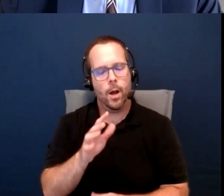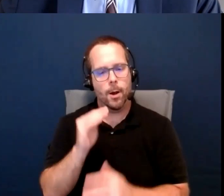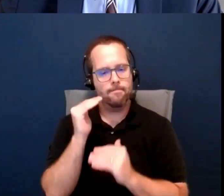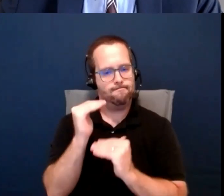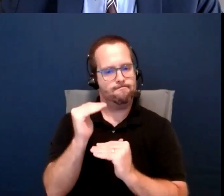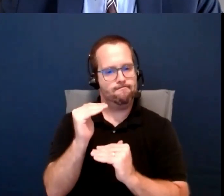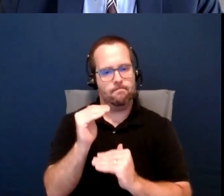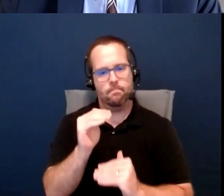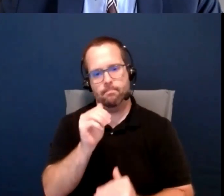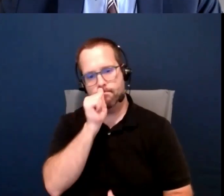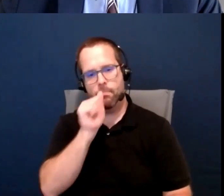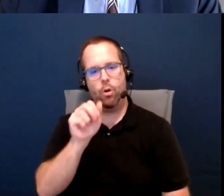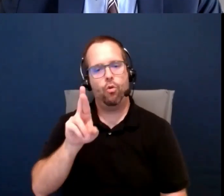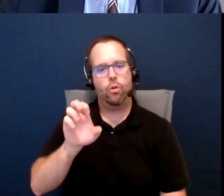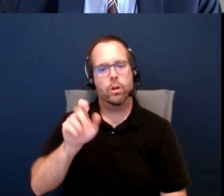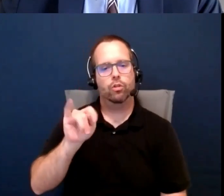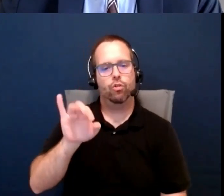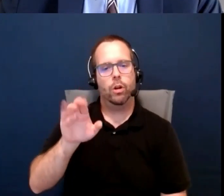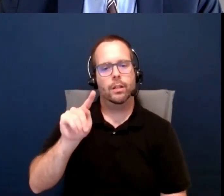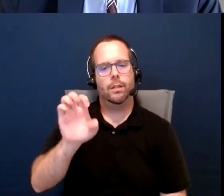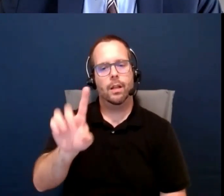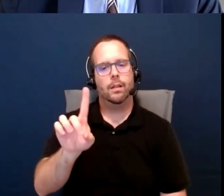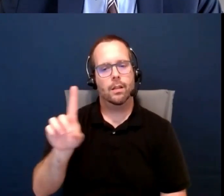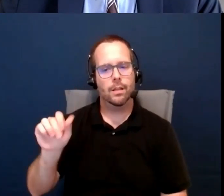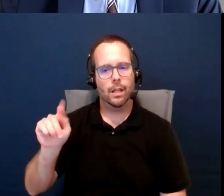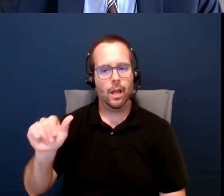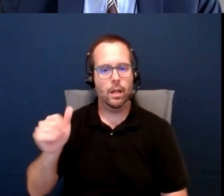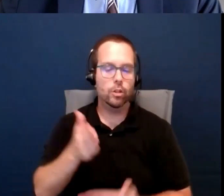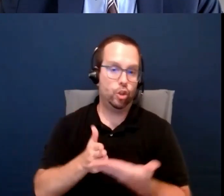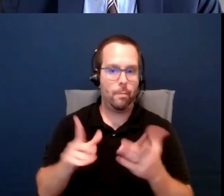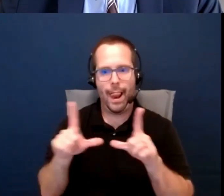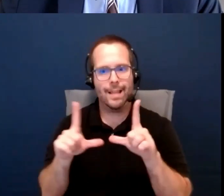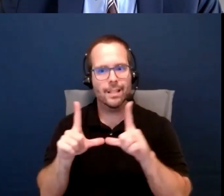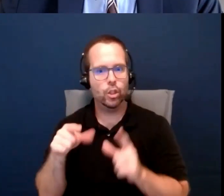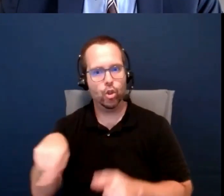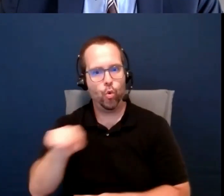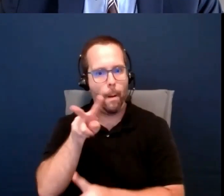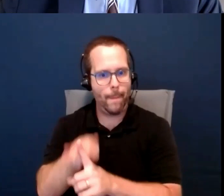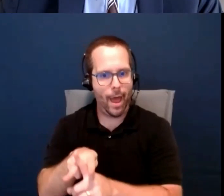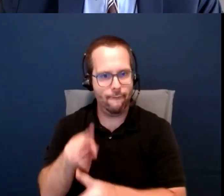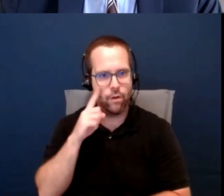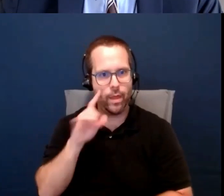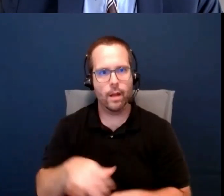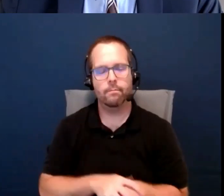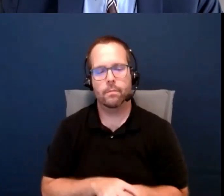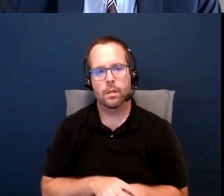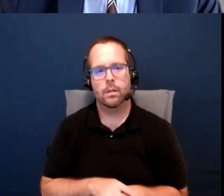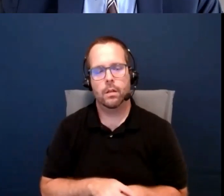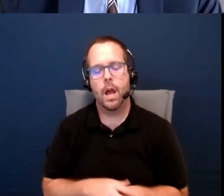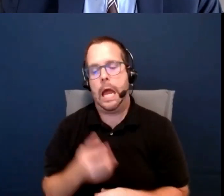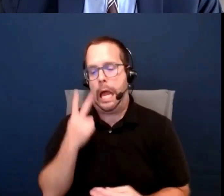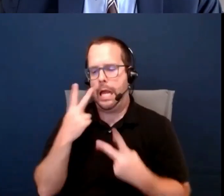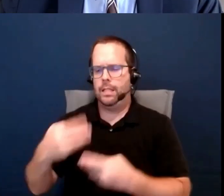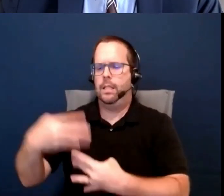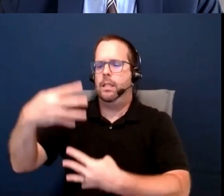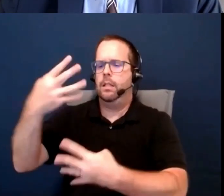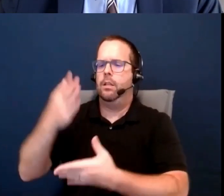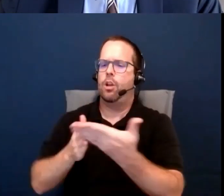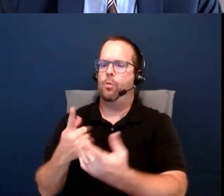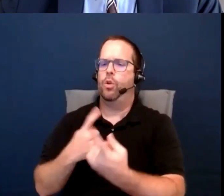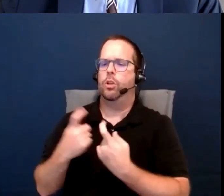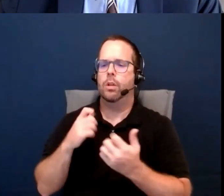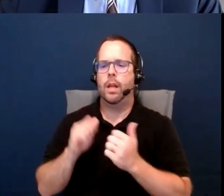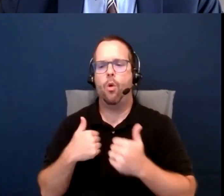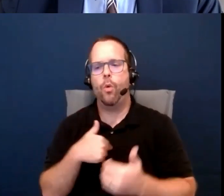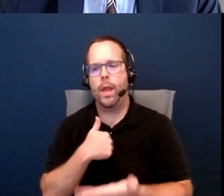site licenses that you would be applying for. I see some question about, can we help inform you how to